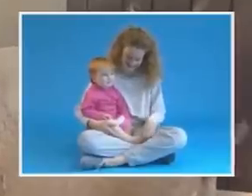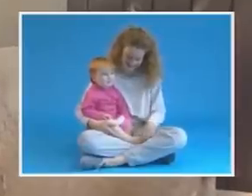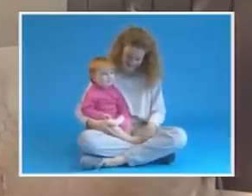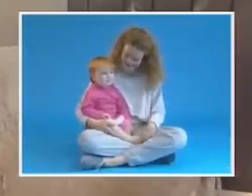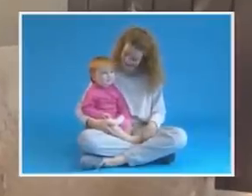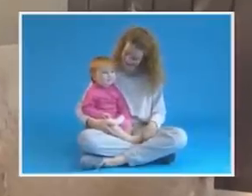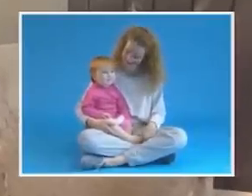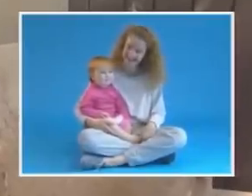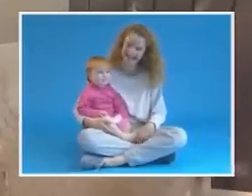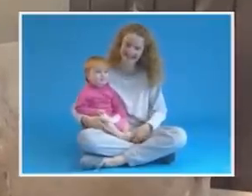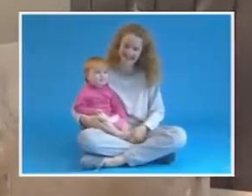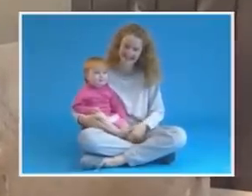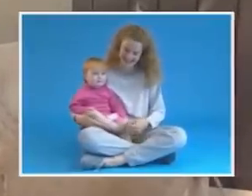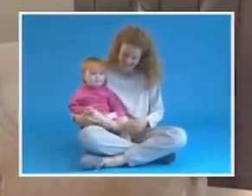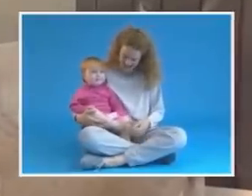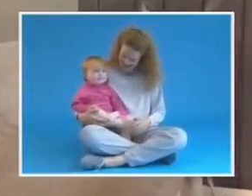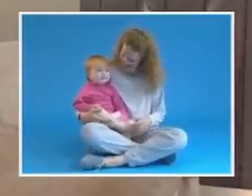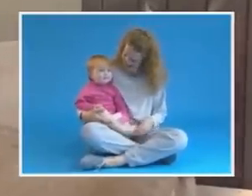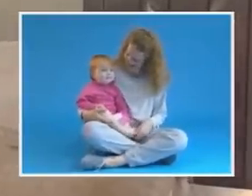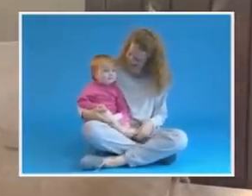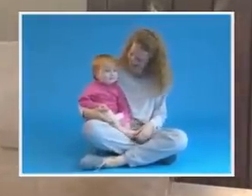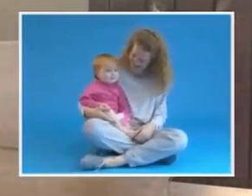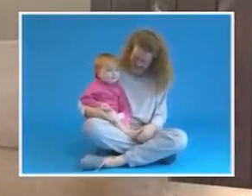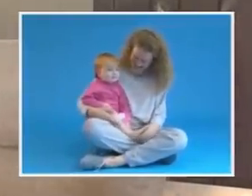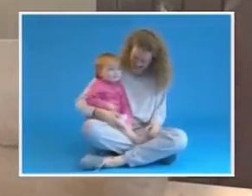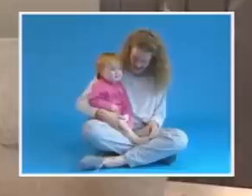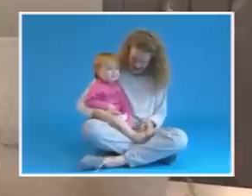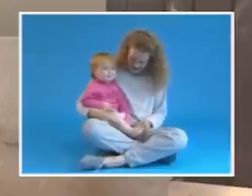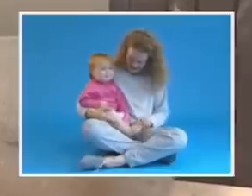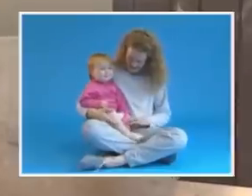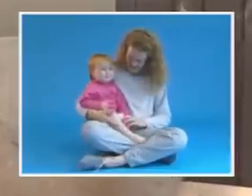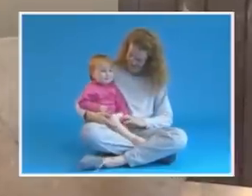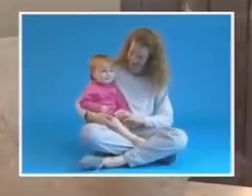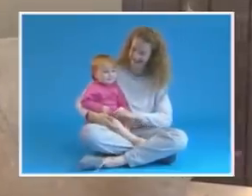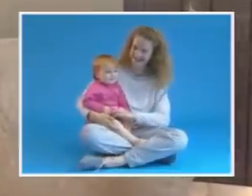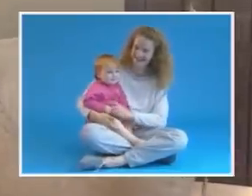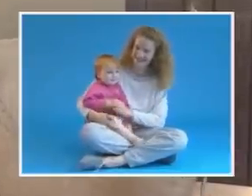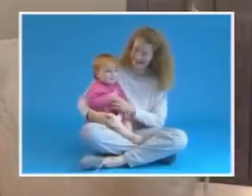beef. This little piggy had none. This little piggy went